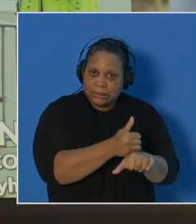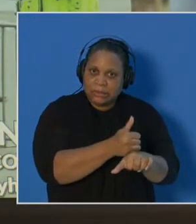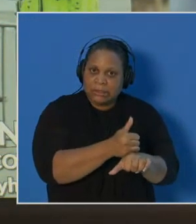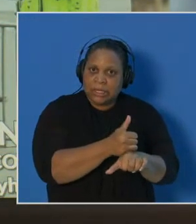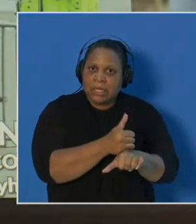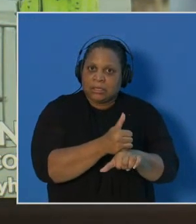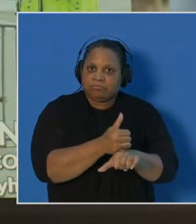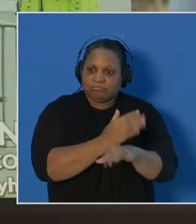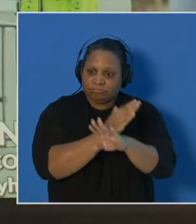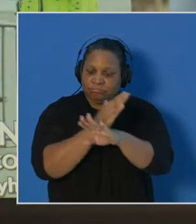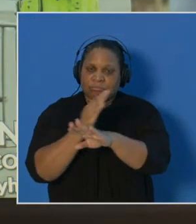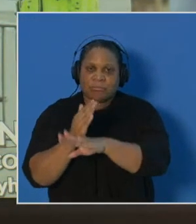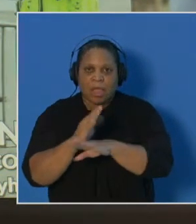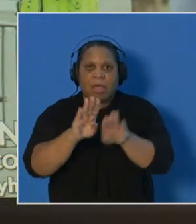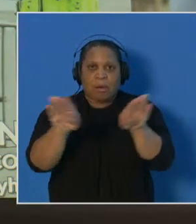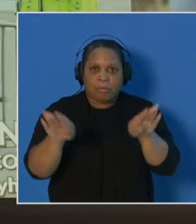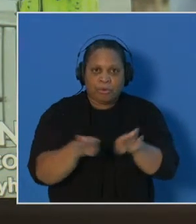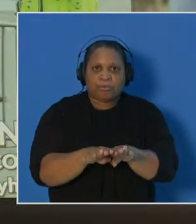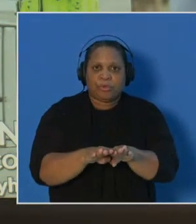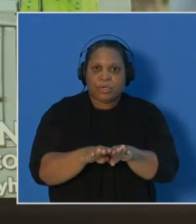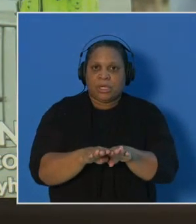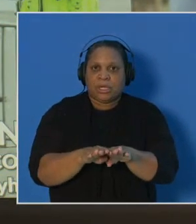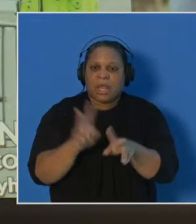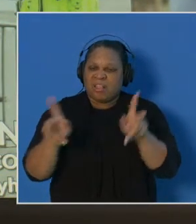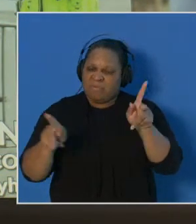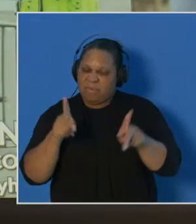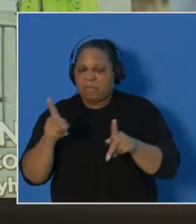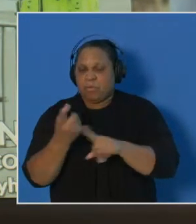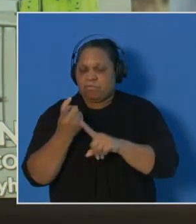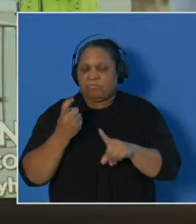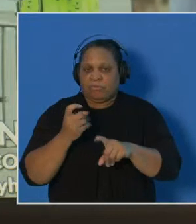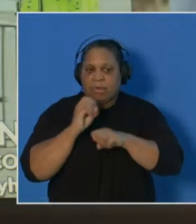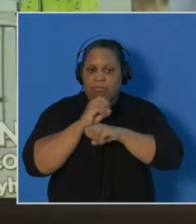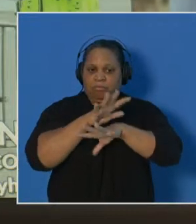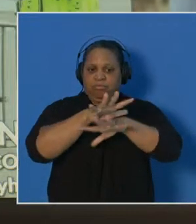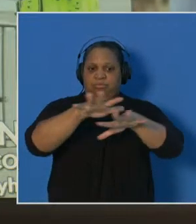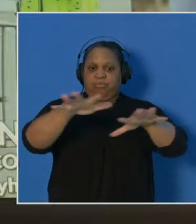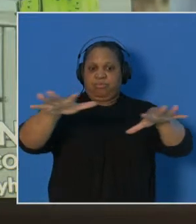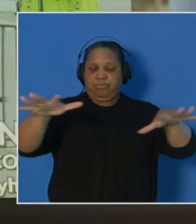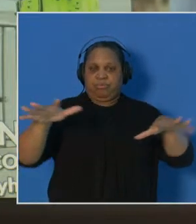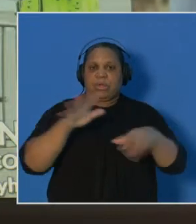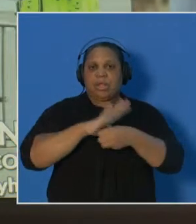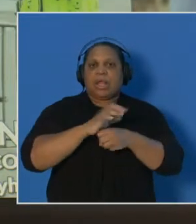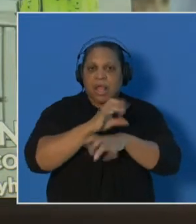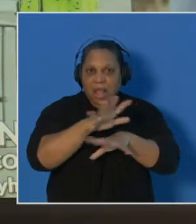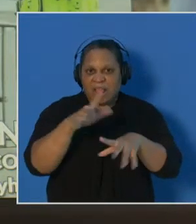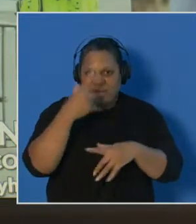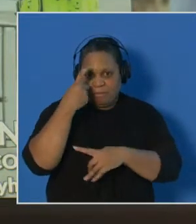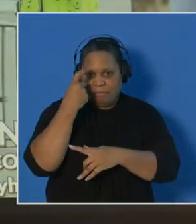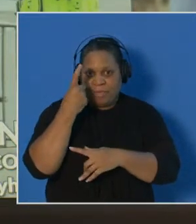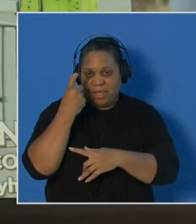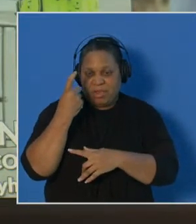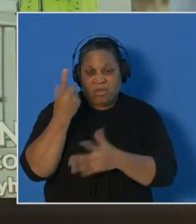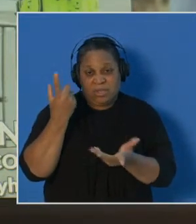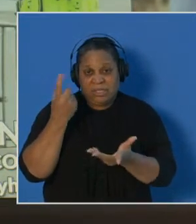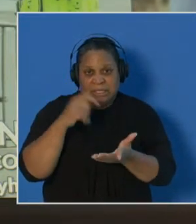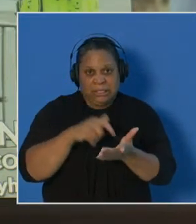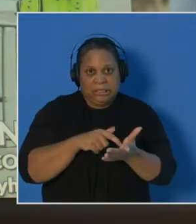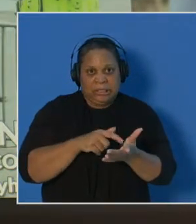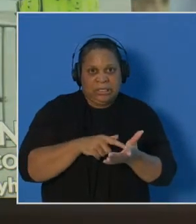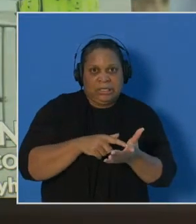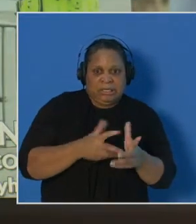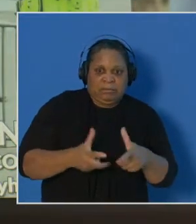secure Bermuda and her people from the spread of COVID-19. Because of the fluid and dynamic nature of